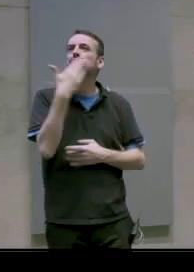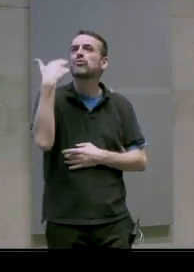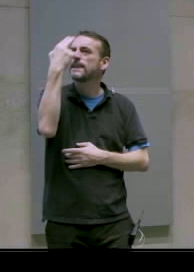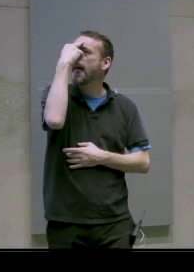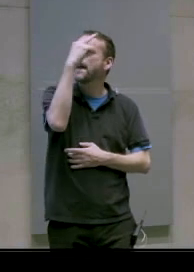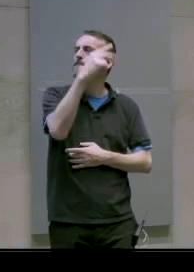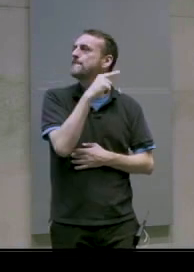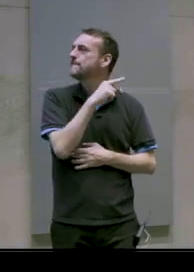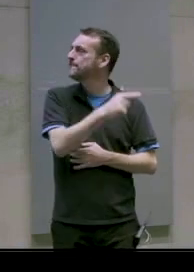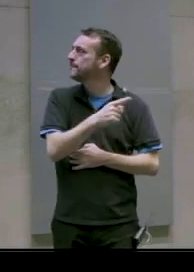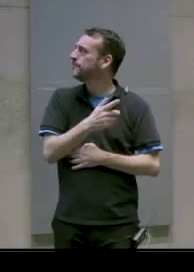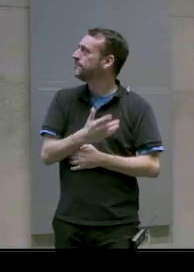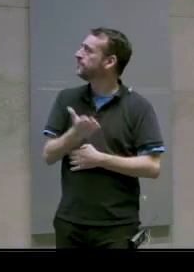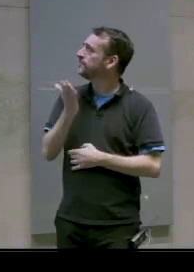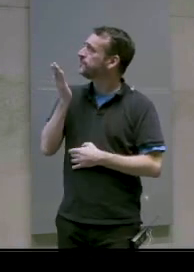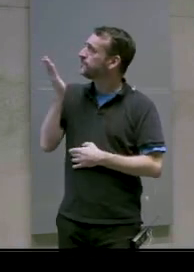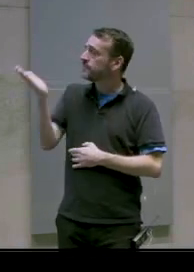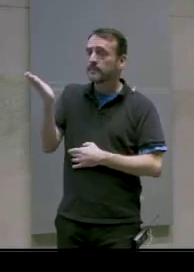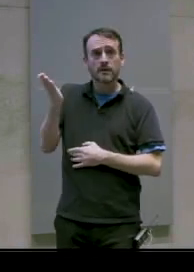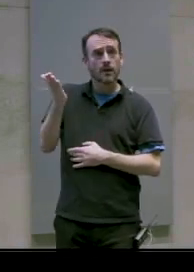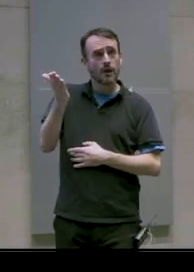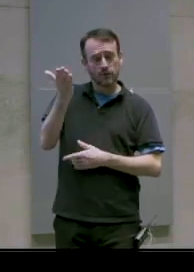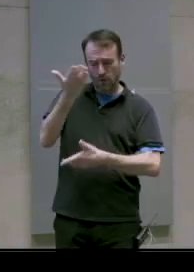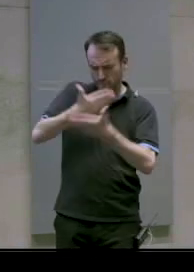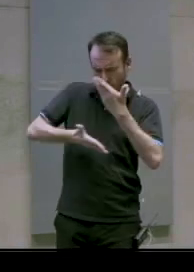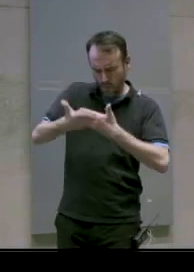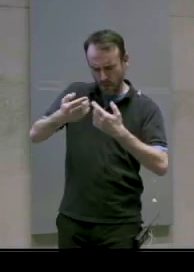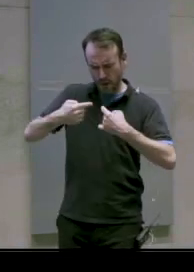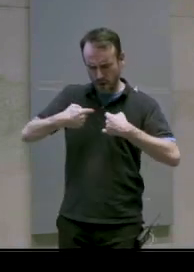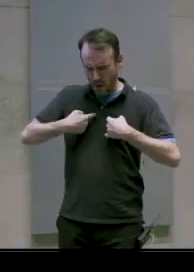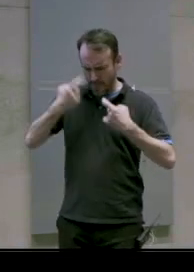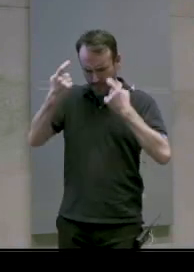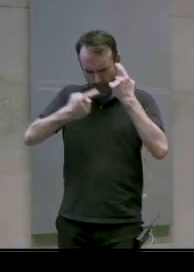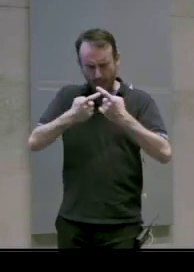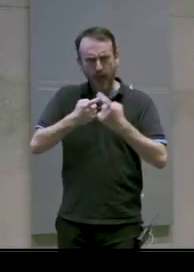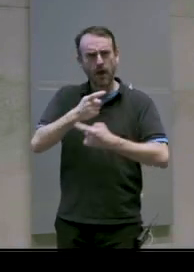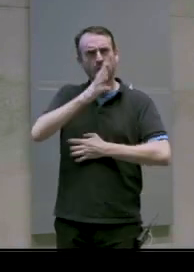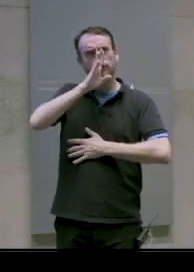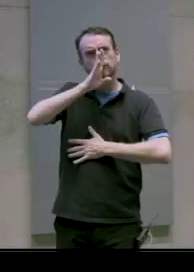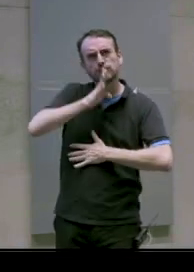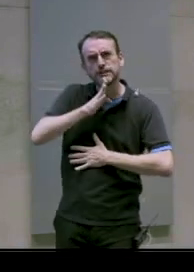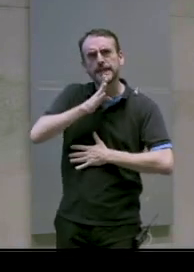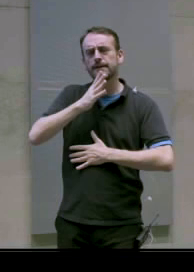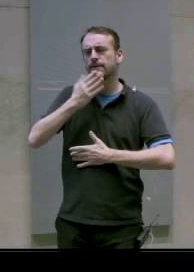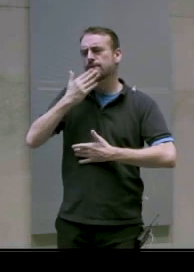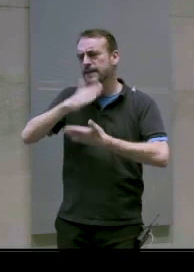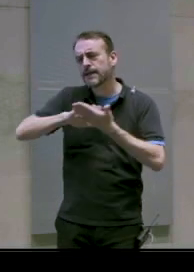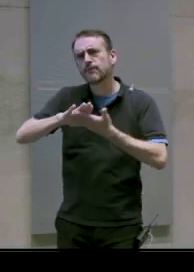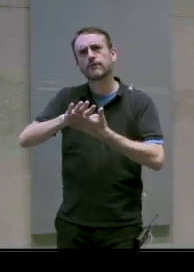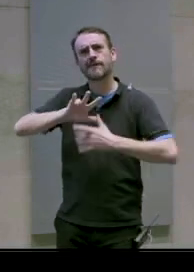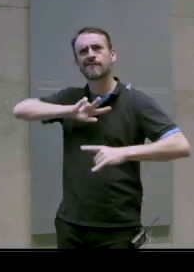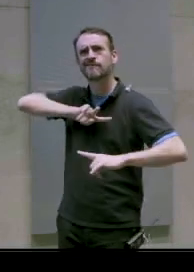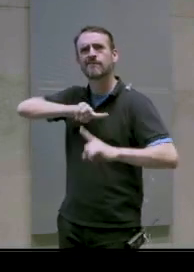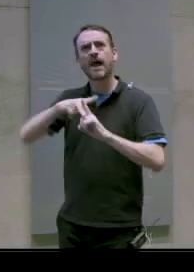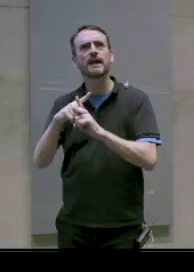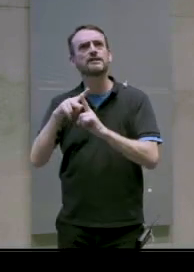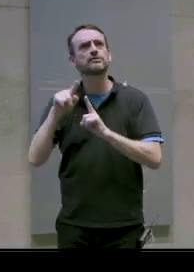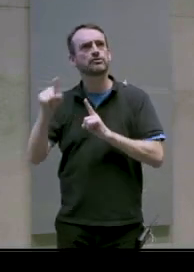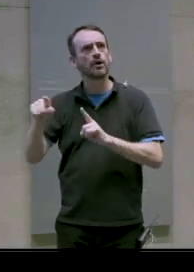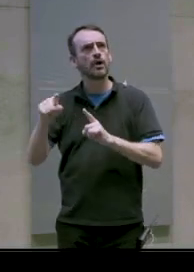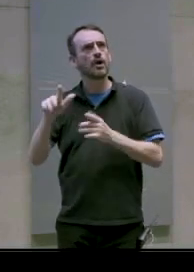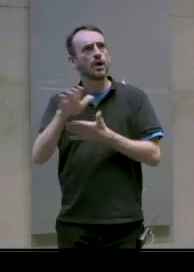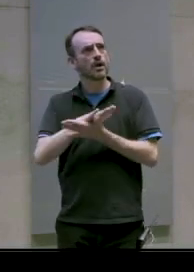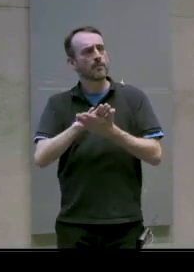Quote, a story that makes you think a lot about grief, forgiveness and revenge. Ultimately, it felt like it was about